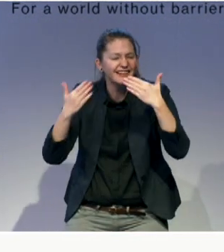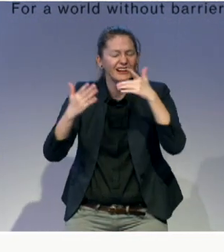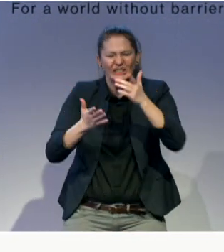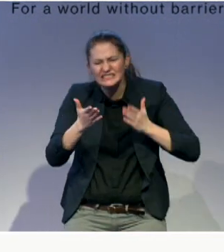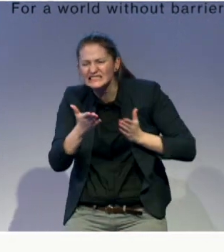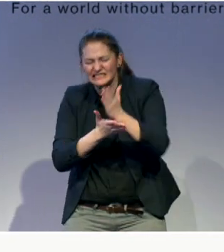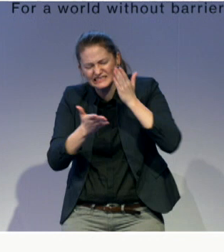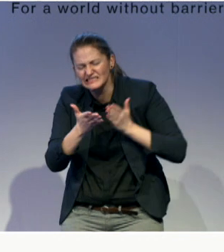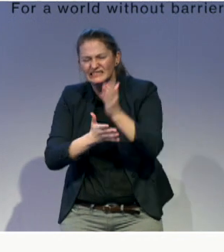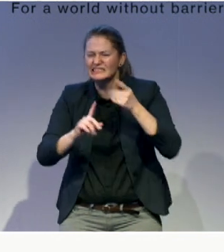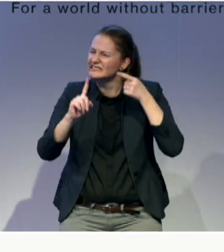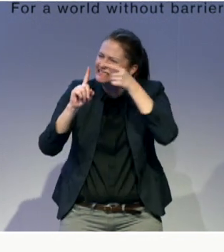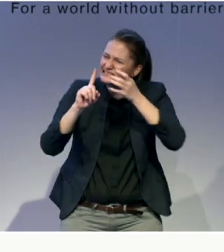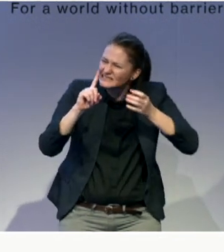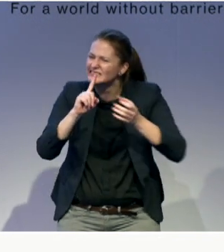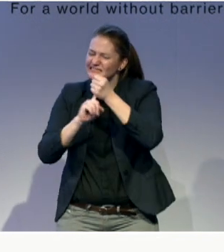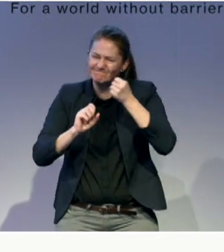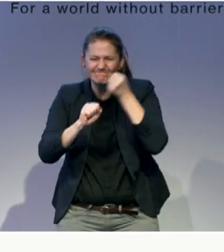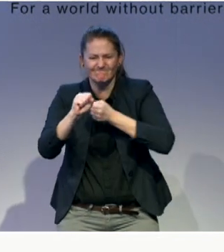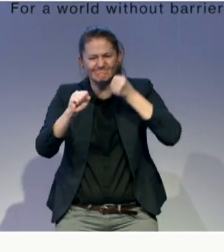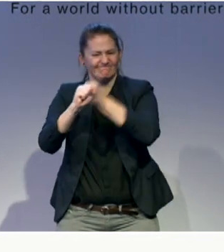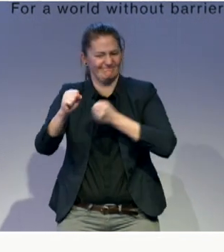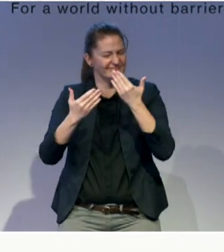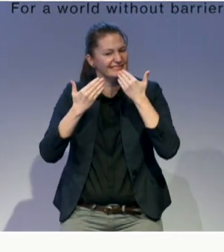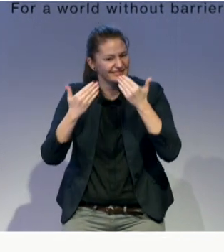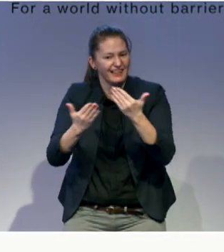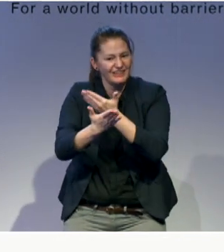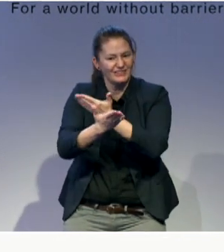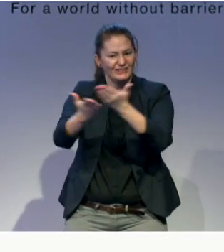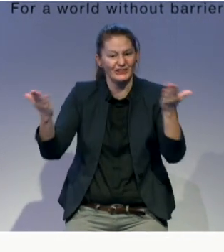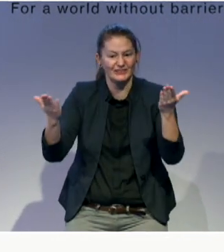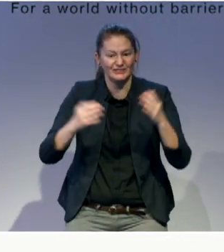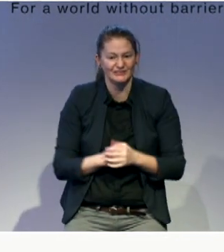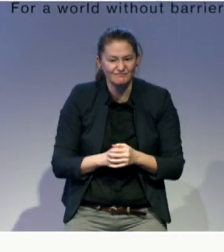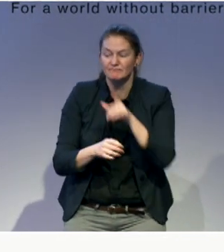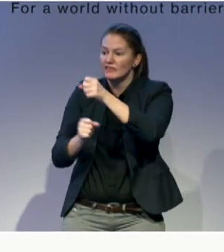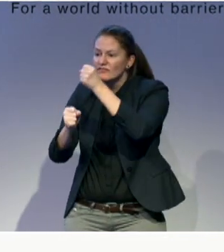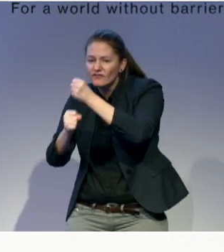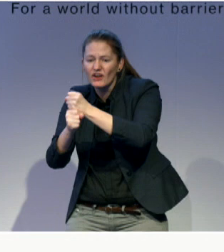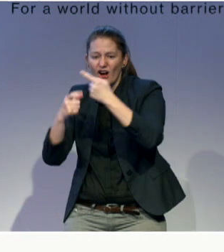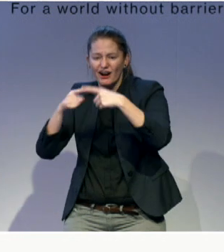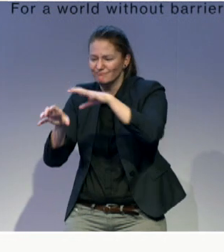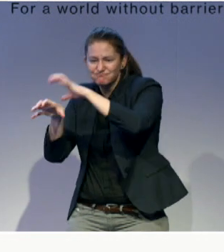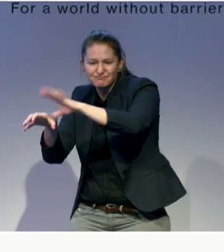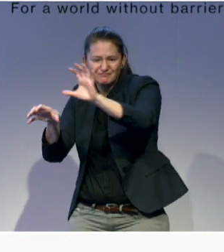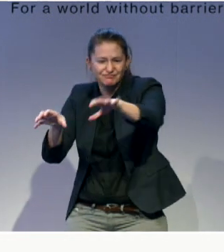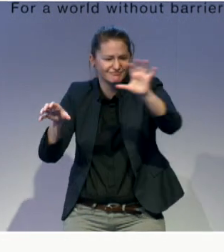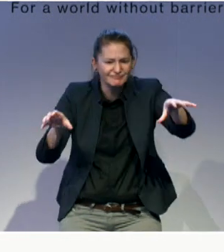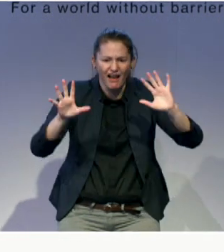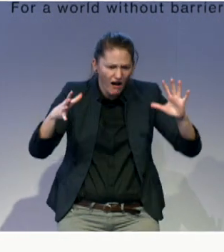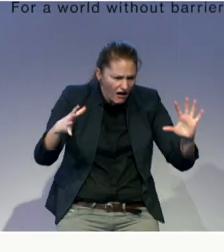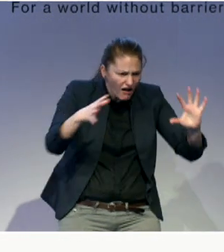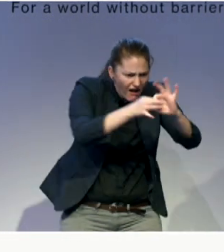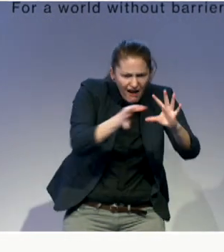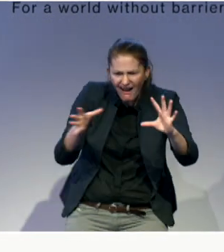as we join the dots of all the work that we do, we cannot be ignored. Collectively, we are stronger. So tonight, will you please turn